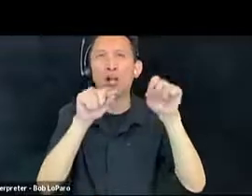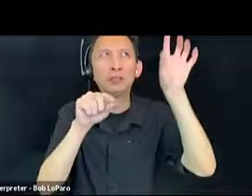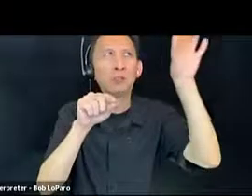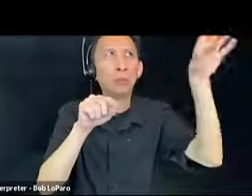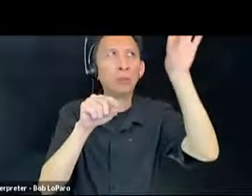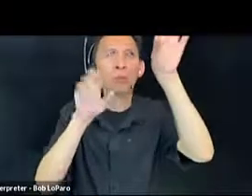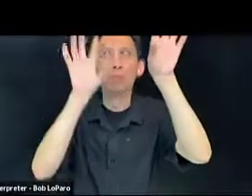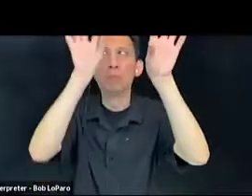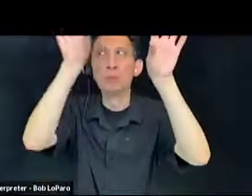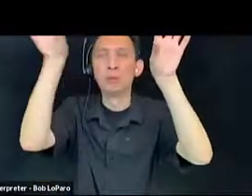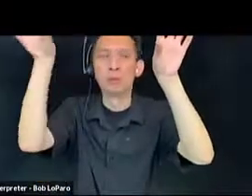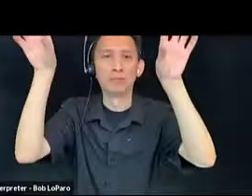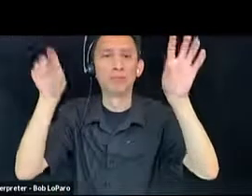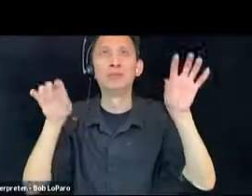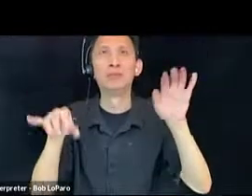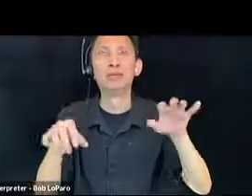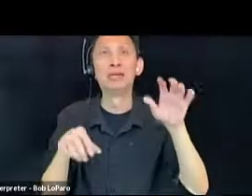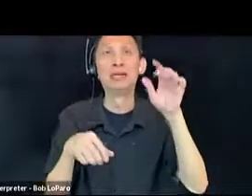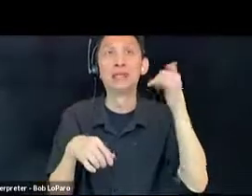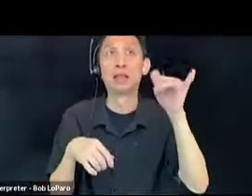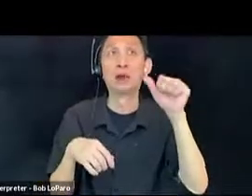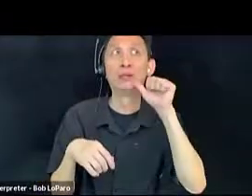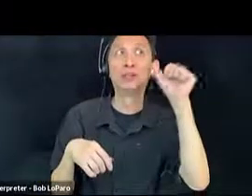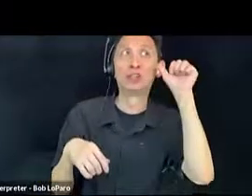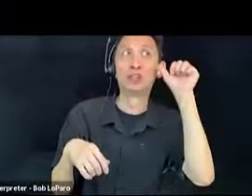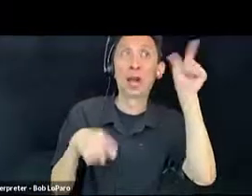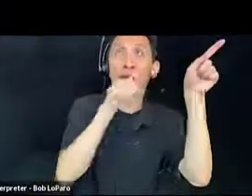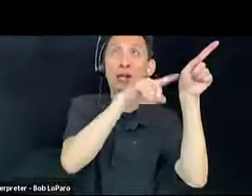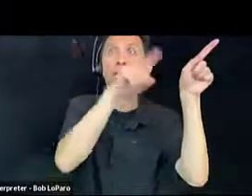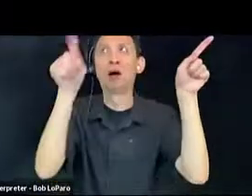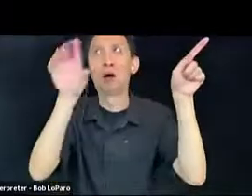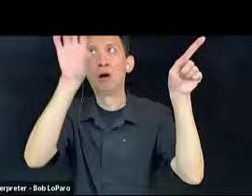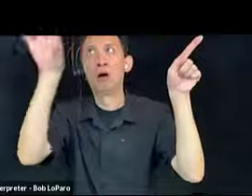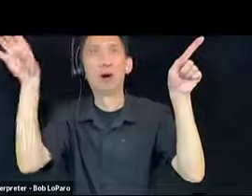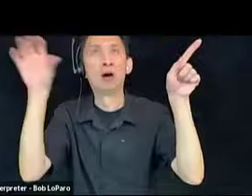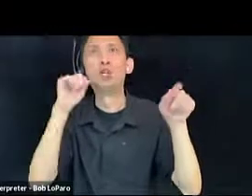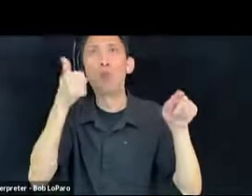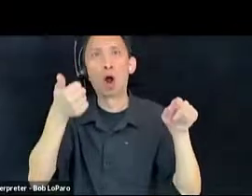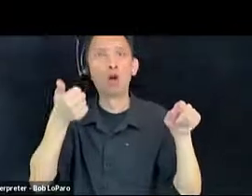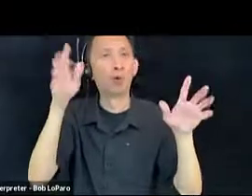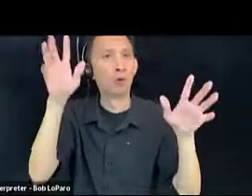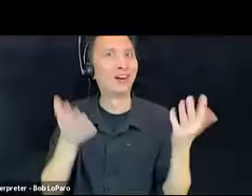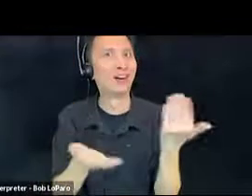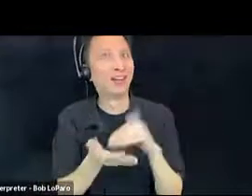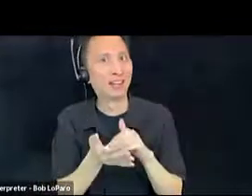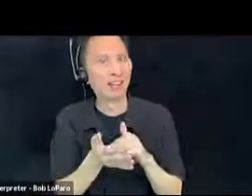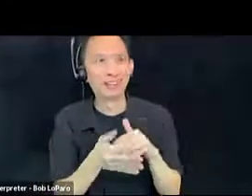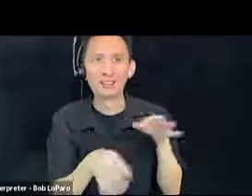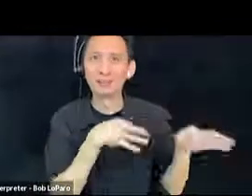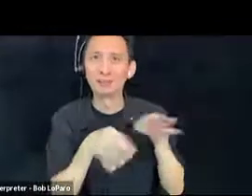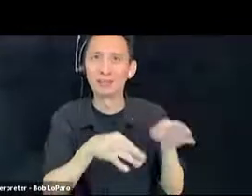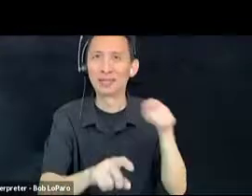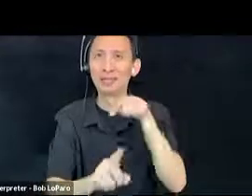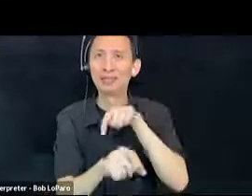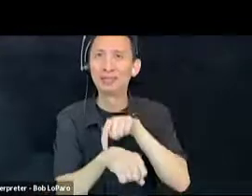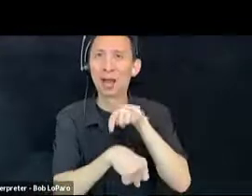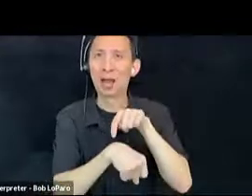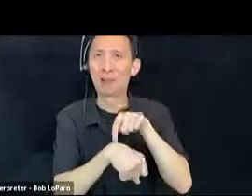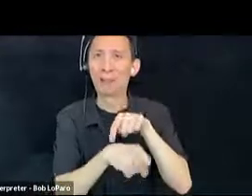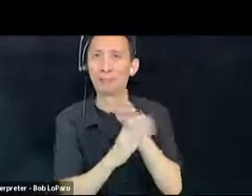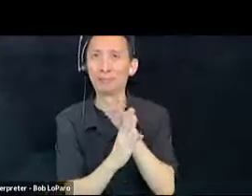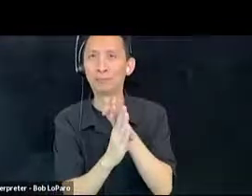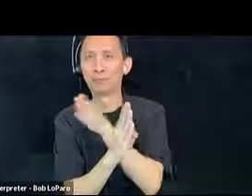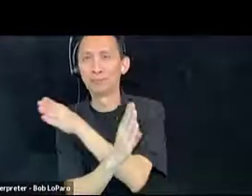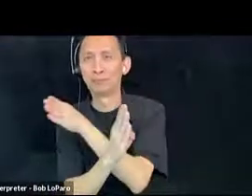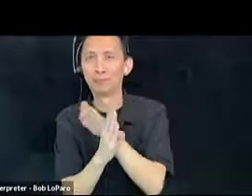and those are yesterday and tomorrow. So it starts again to build those time concepts. The other thing you'll notice